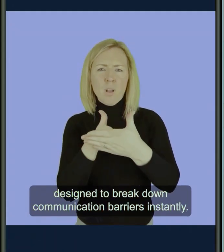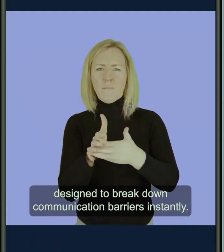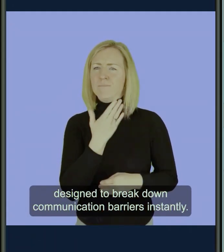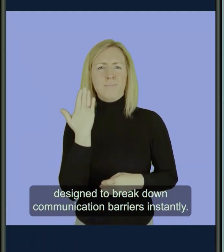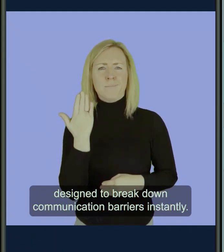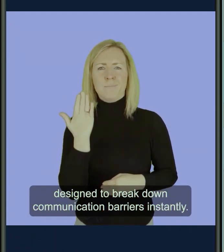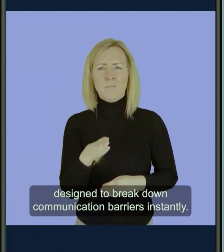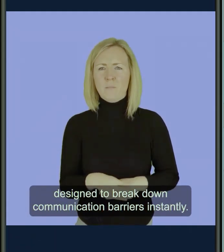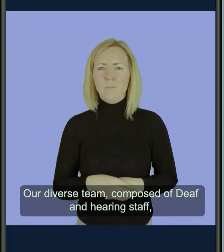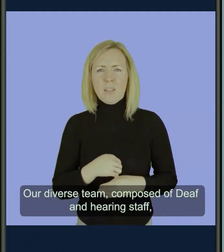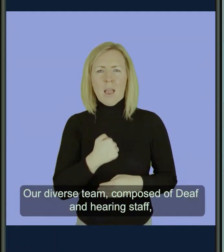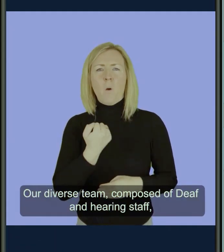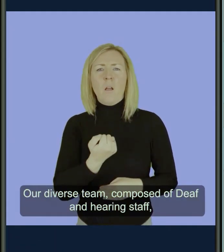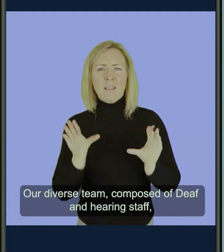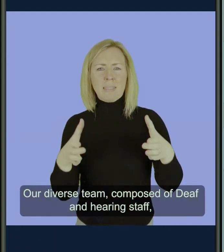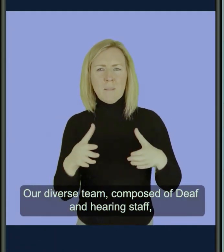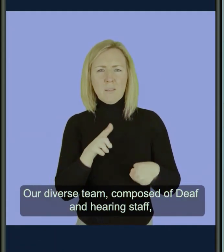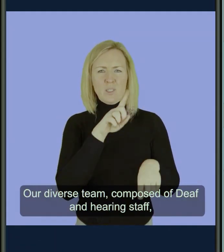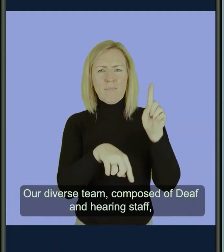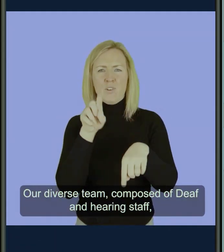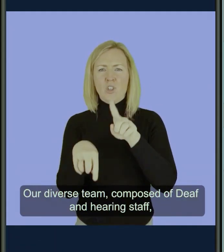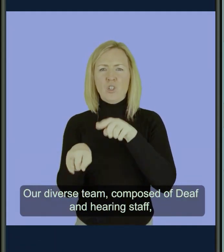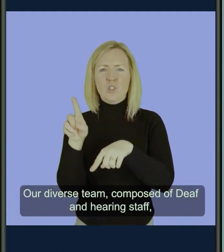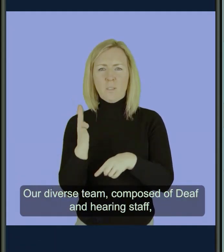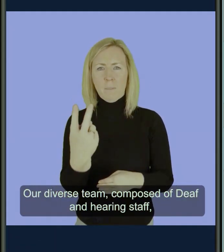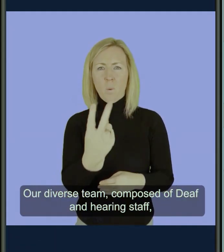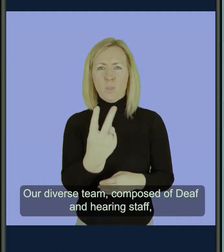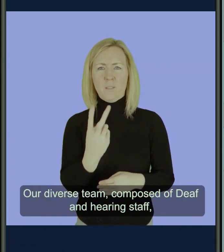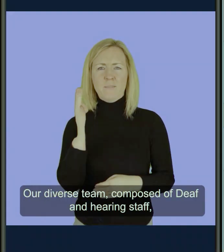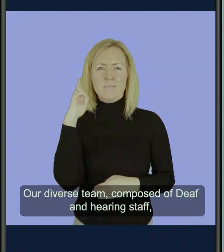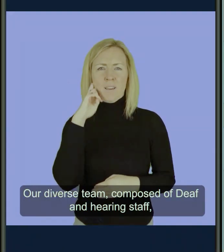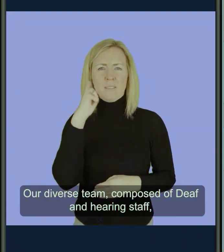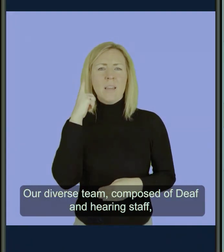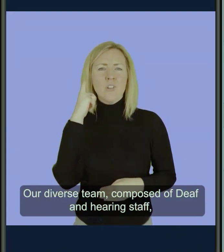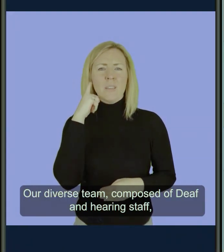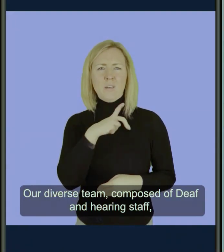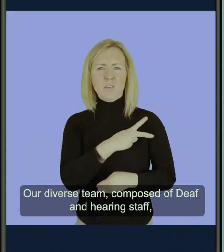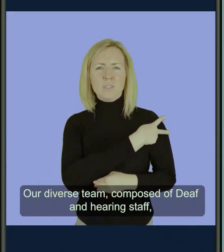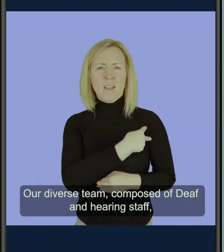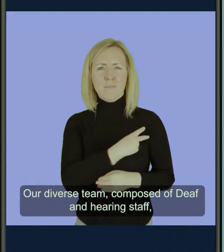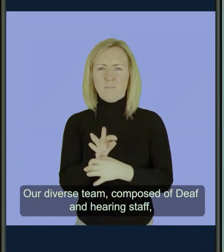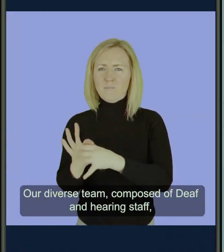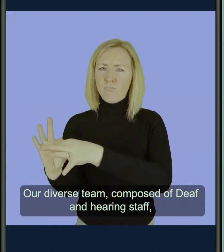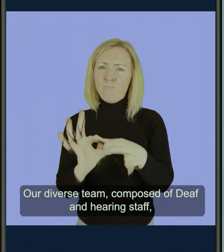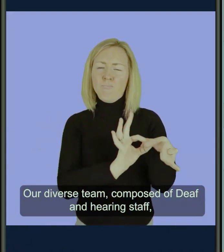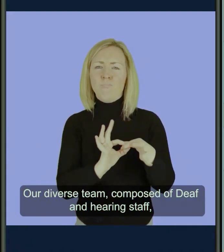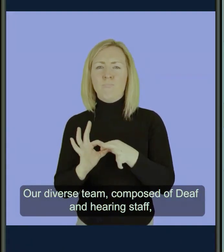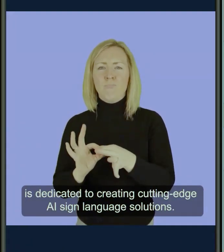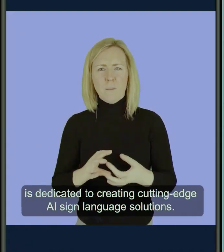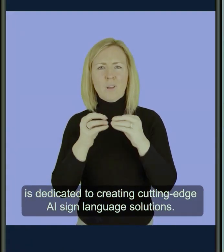Ray is generated through a GAN model, which is a generative AI model used for generating